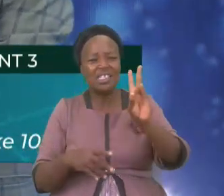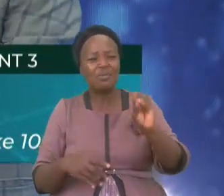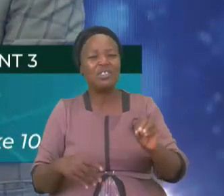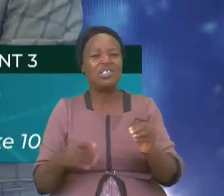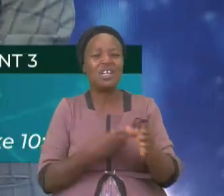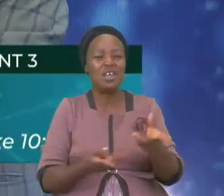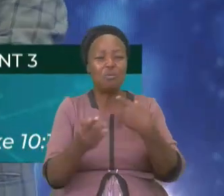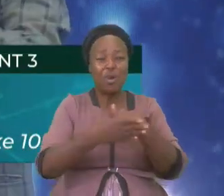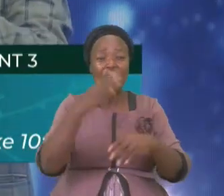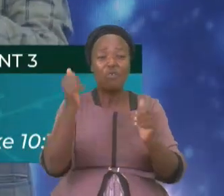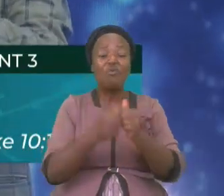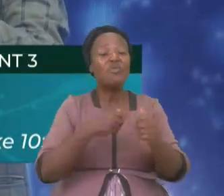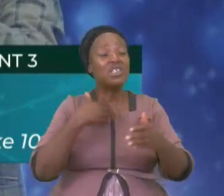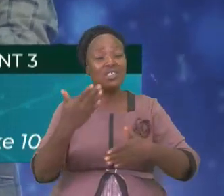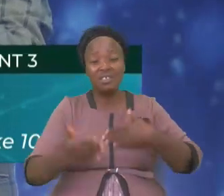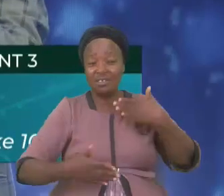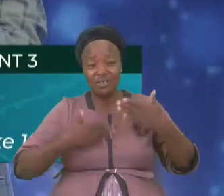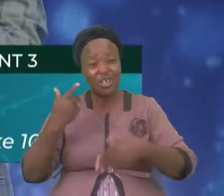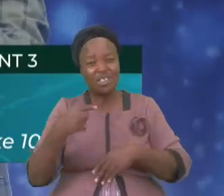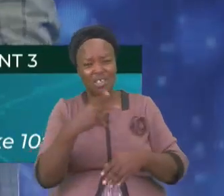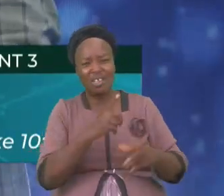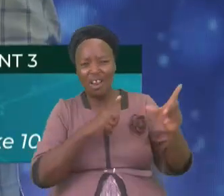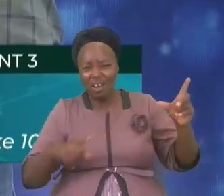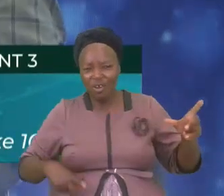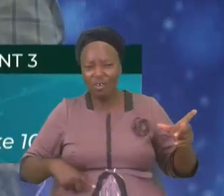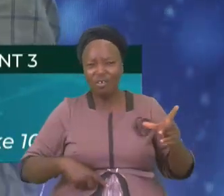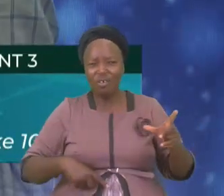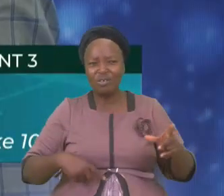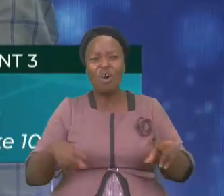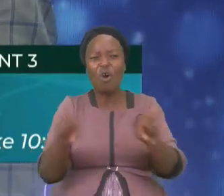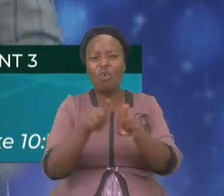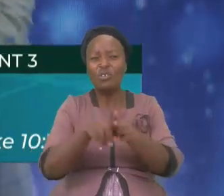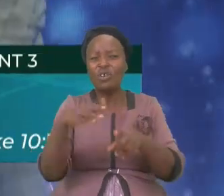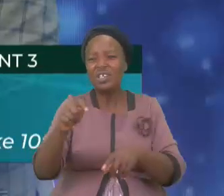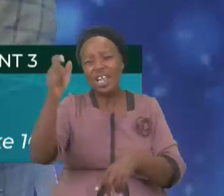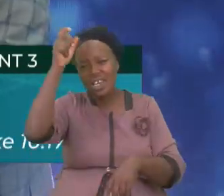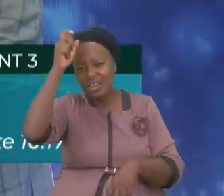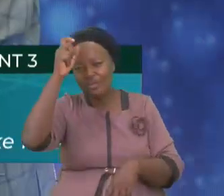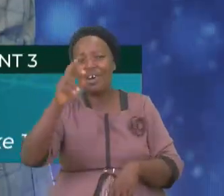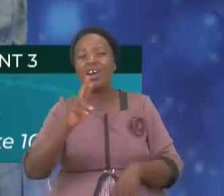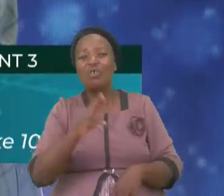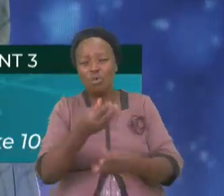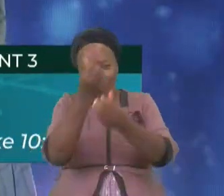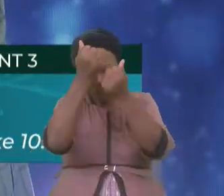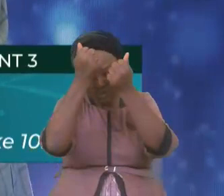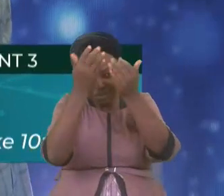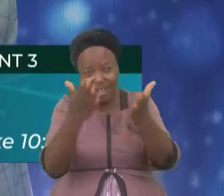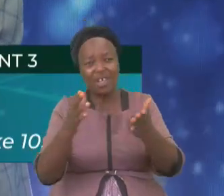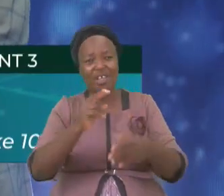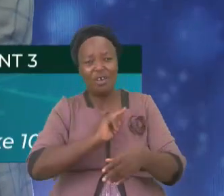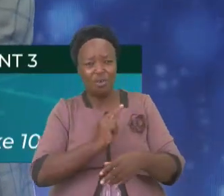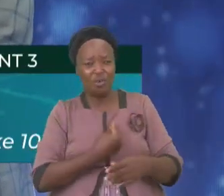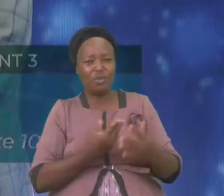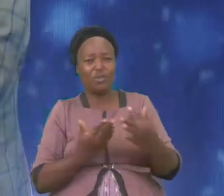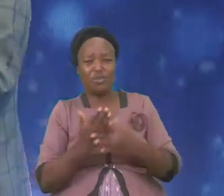the devils are subject unto us through thy name. The devils wanted you to be subjected